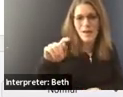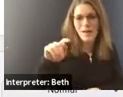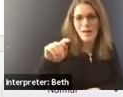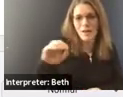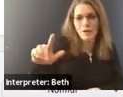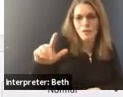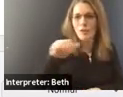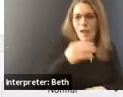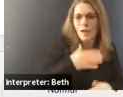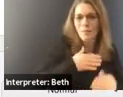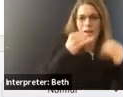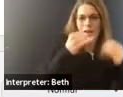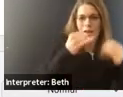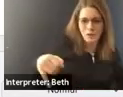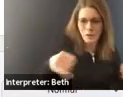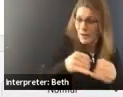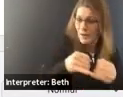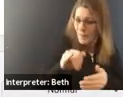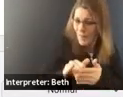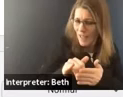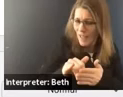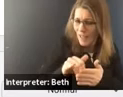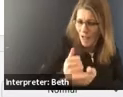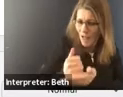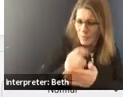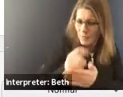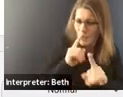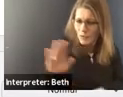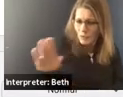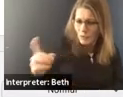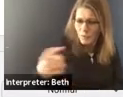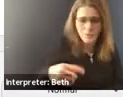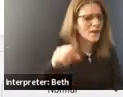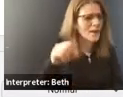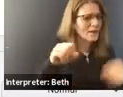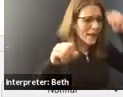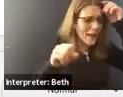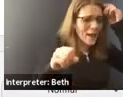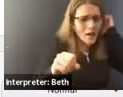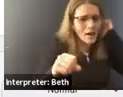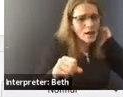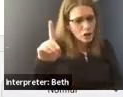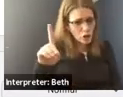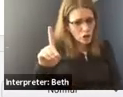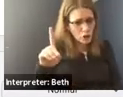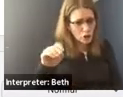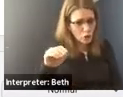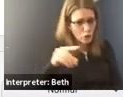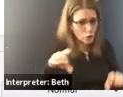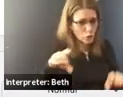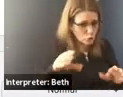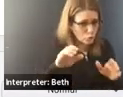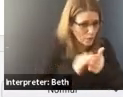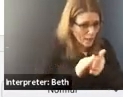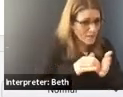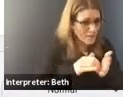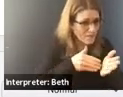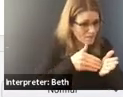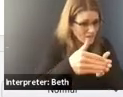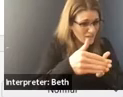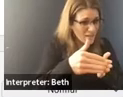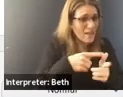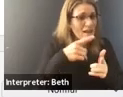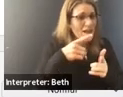that help answer a little bit? Yeah. Do you do that a lot and just follow the